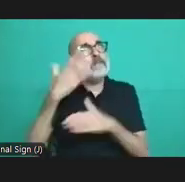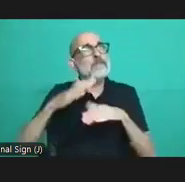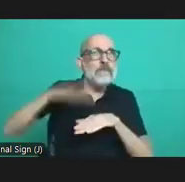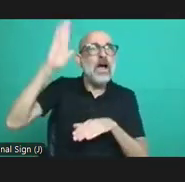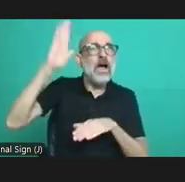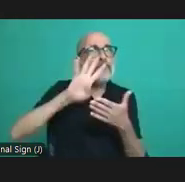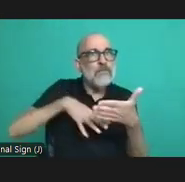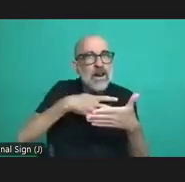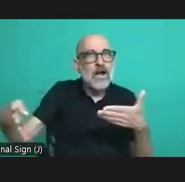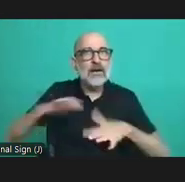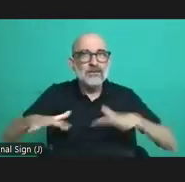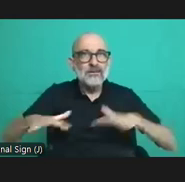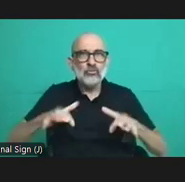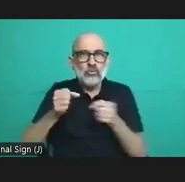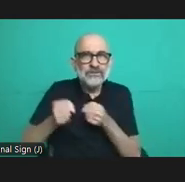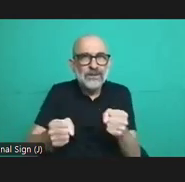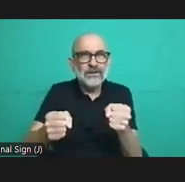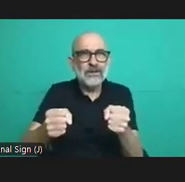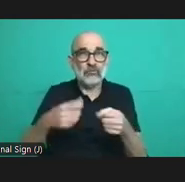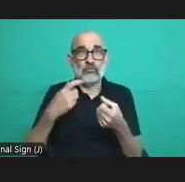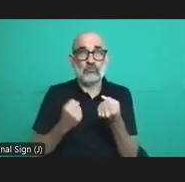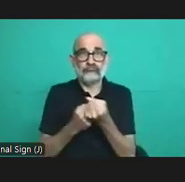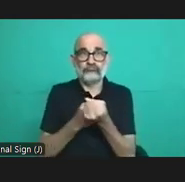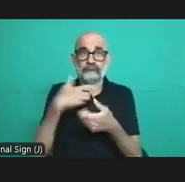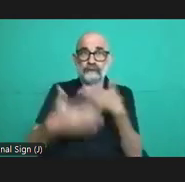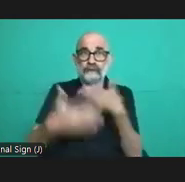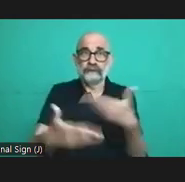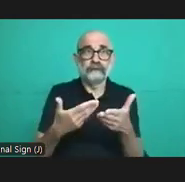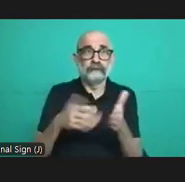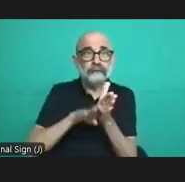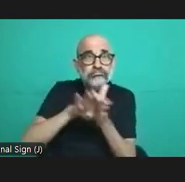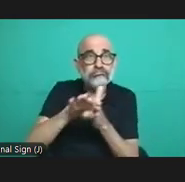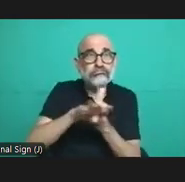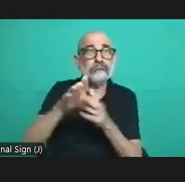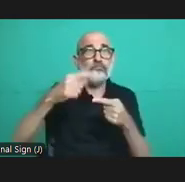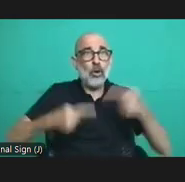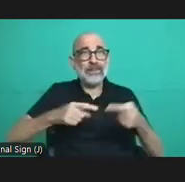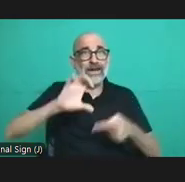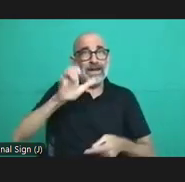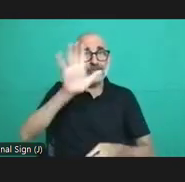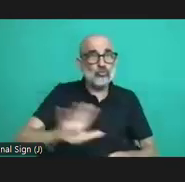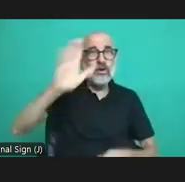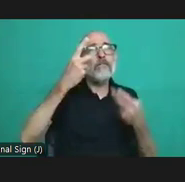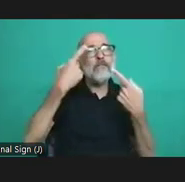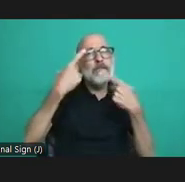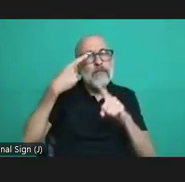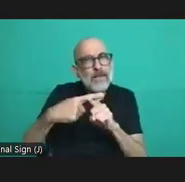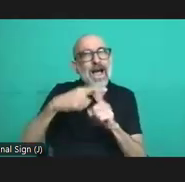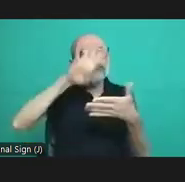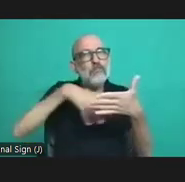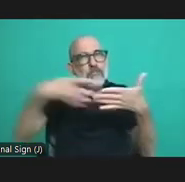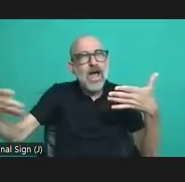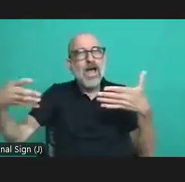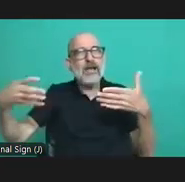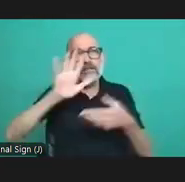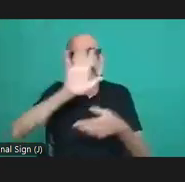strengthening public health capacities, even amidst challenging circumstances. But by working together, countries in the Caribbean are not